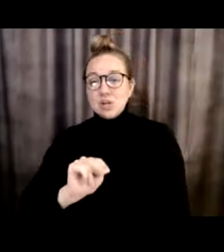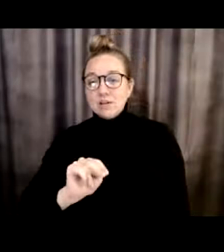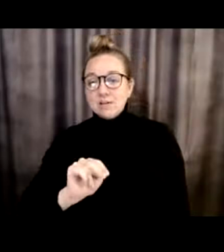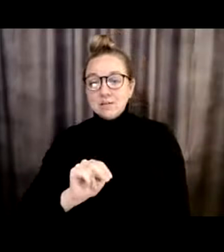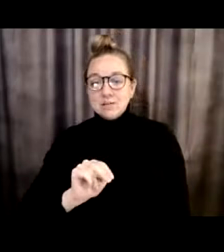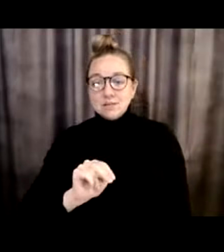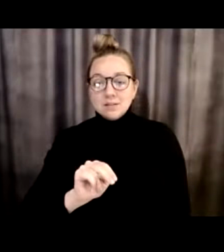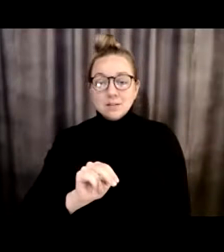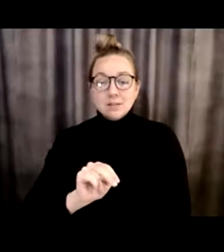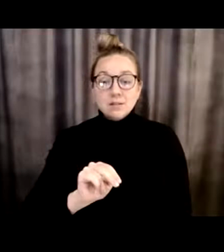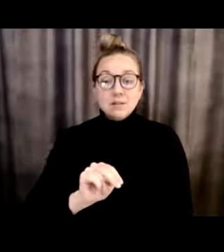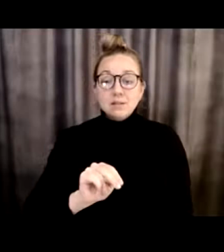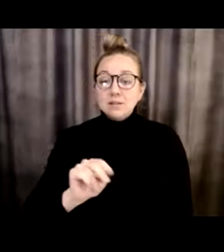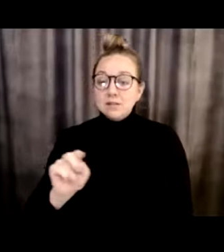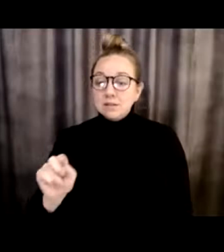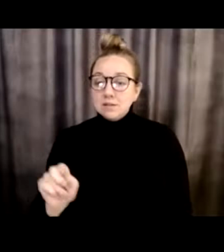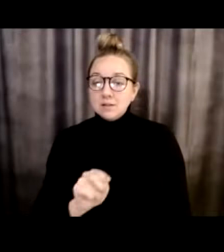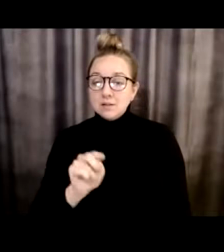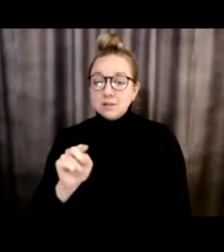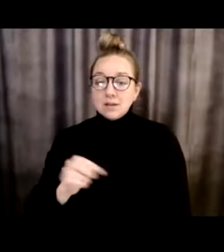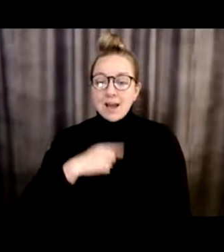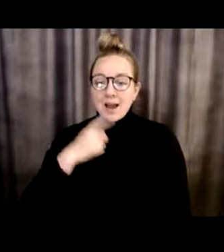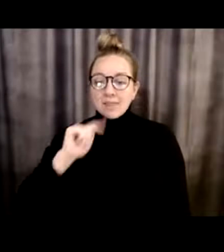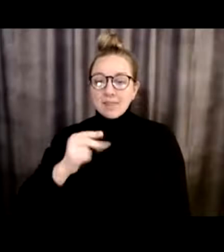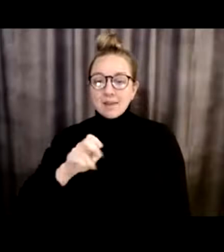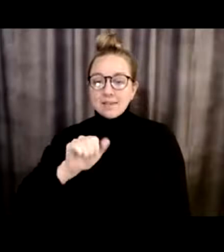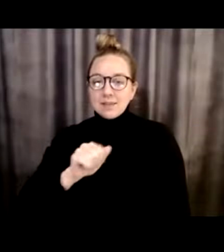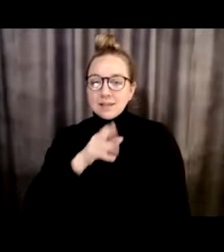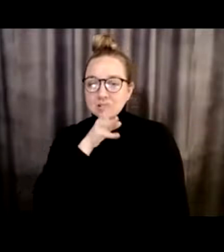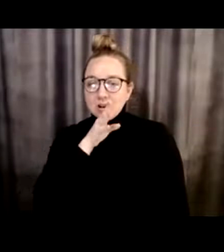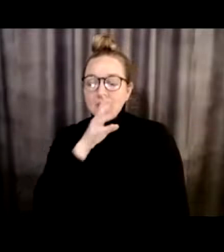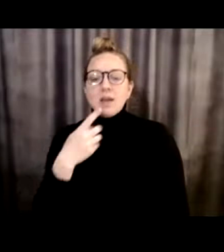Have we decided how long we want them to be able to break out today?